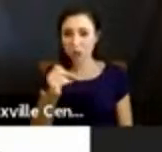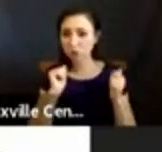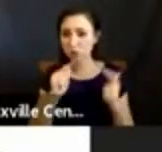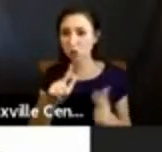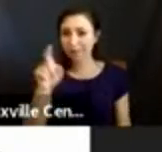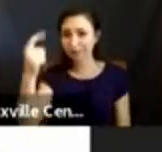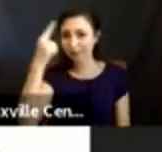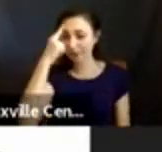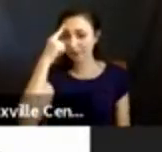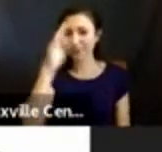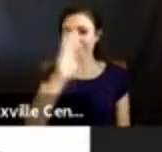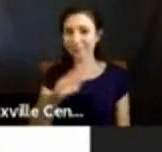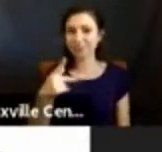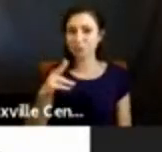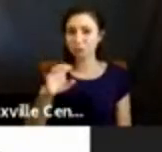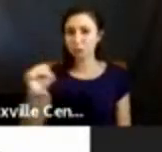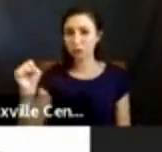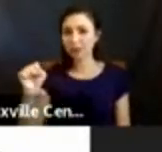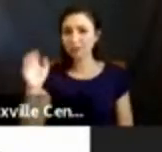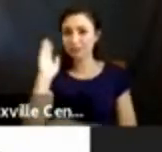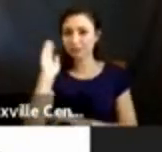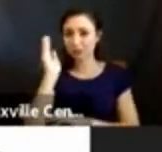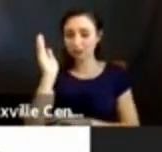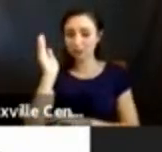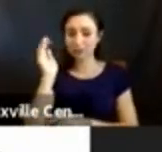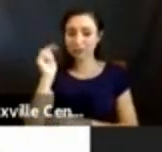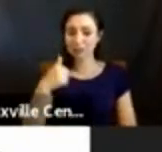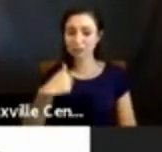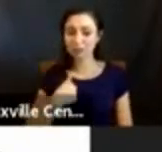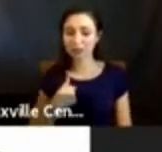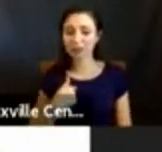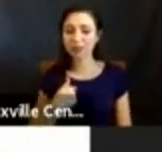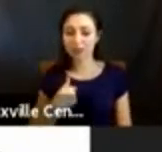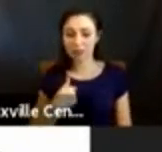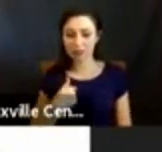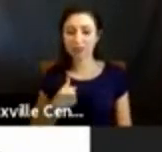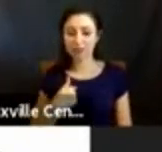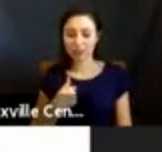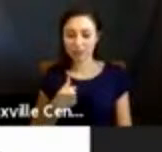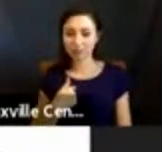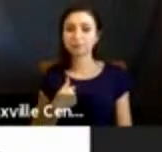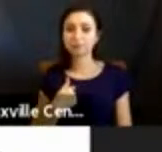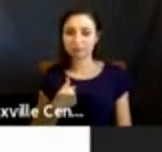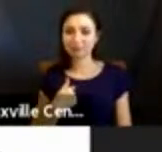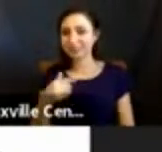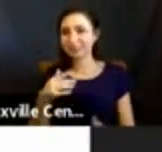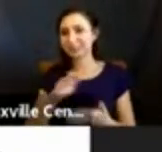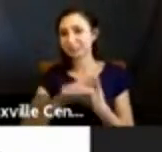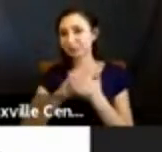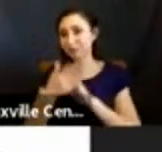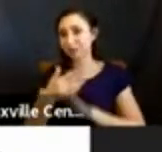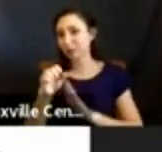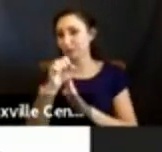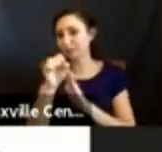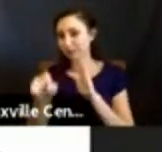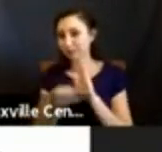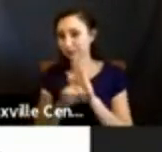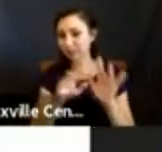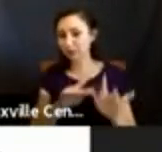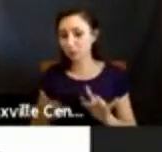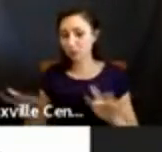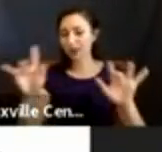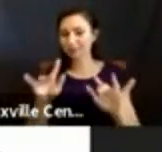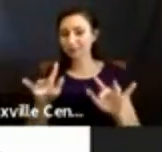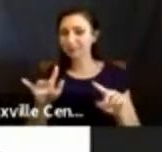conference, but it is truly becoming a statewide issue. Initially, months ago, it was in Middle and West Tennessee. Then there